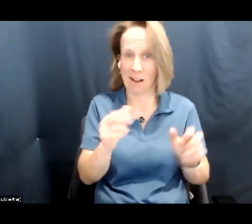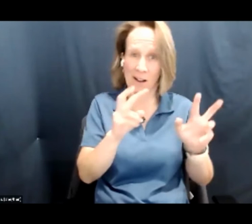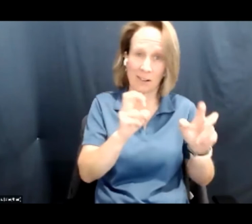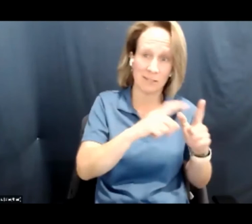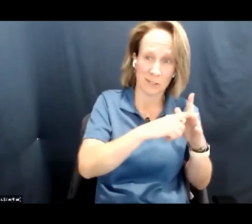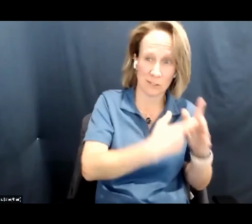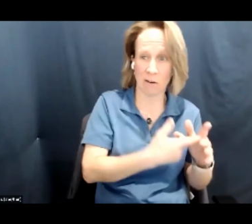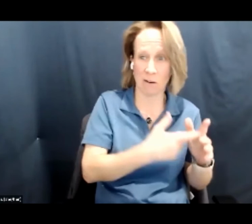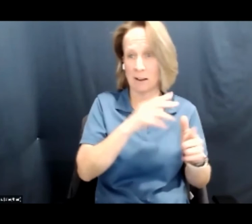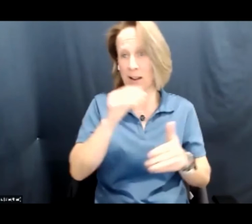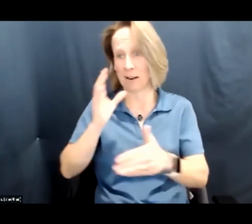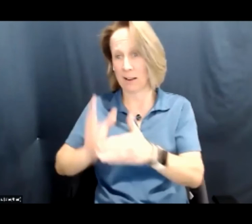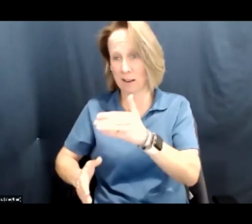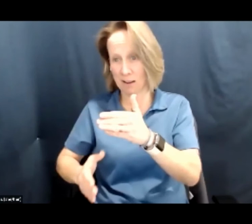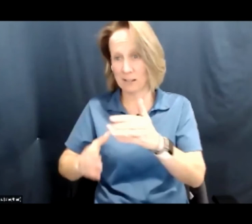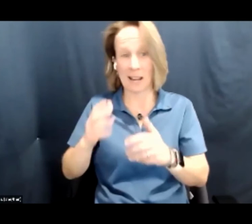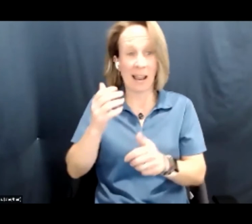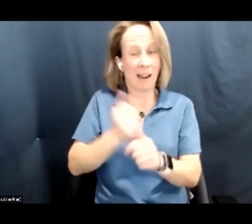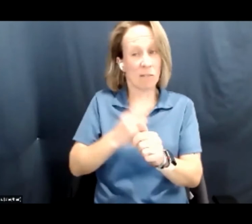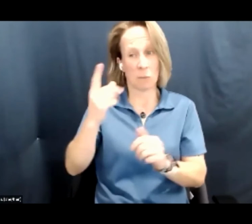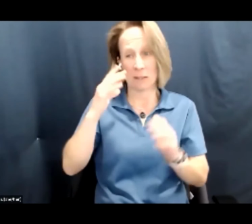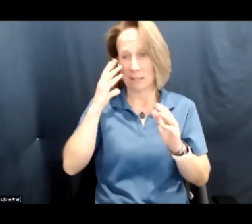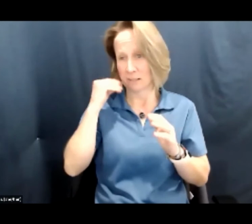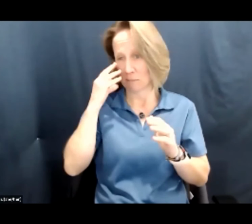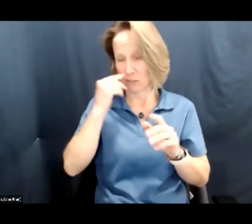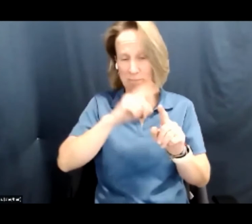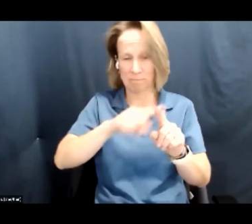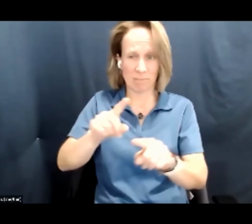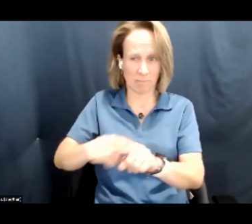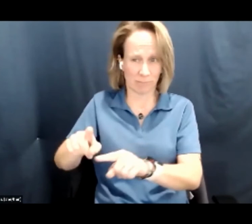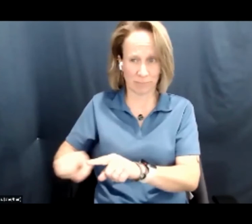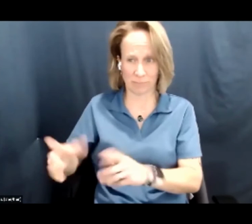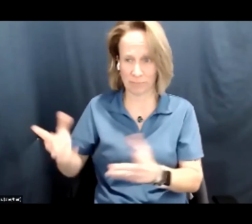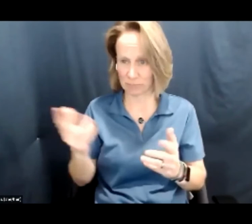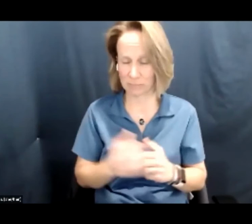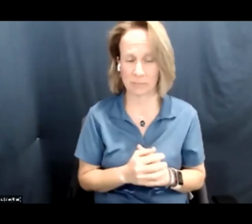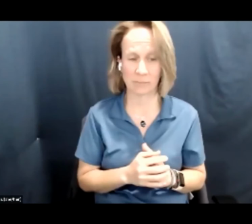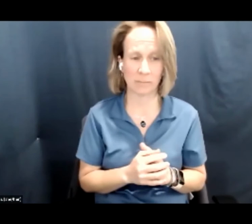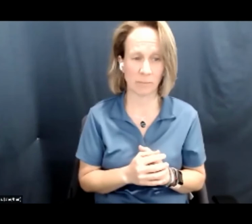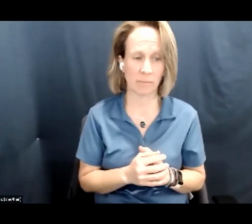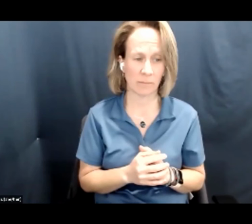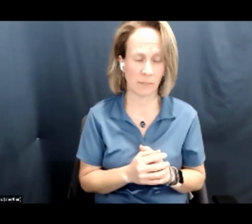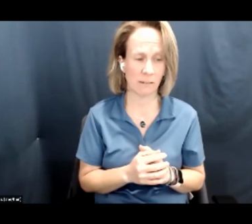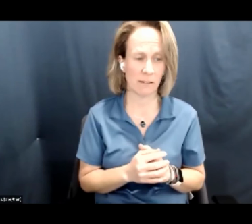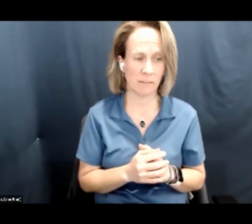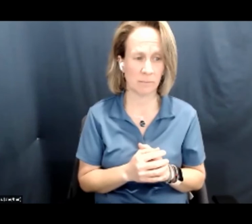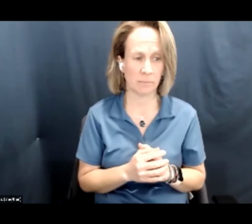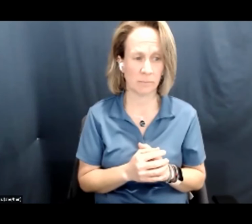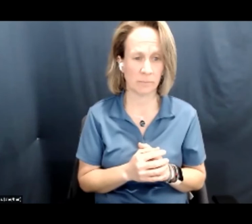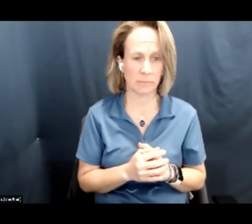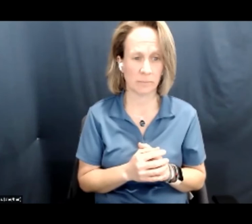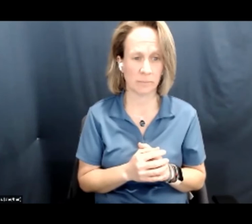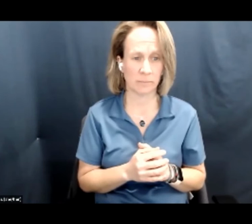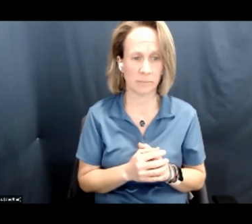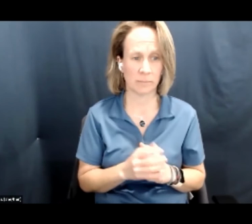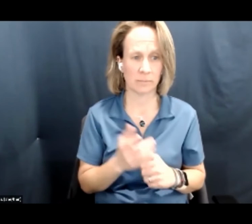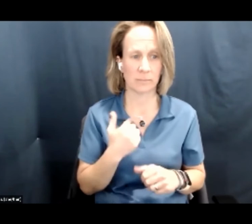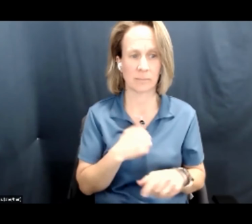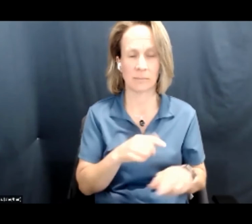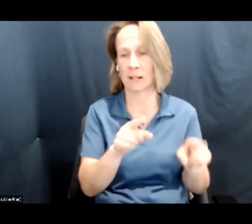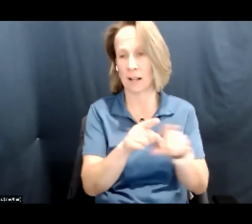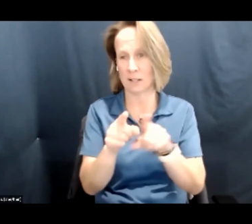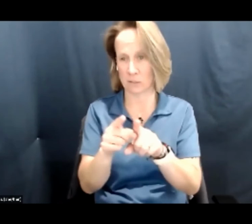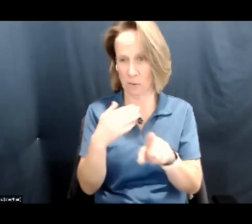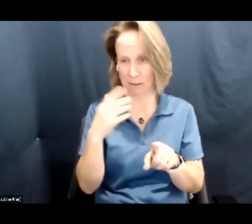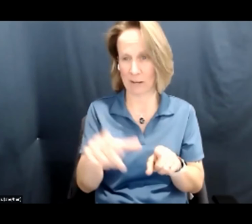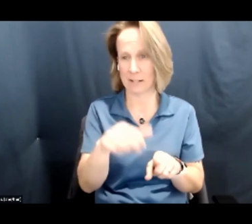and everyone's experience of transitioning is going to be different. I also have another assigned male comic on the screen because